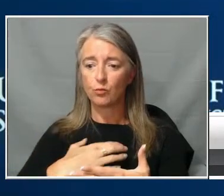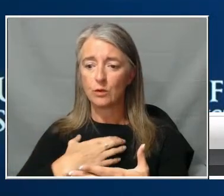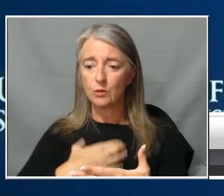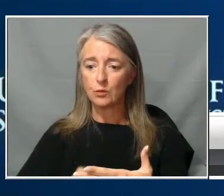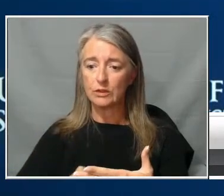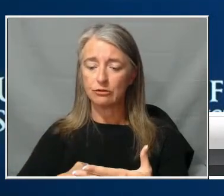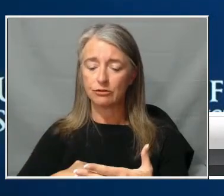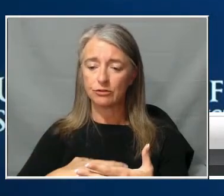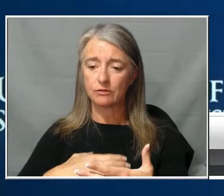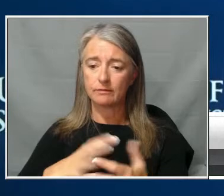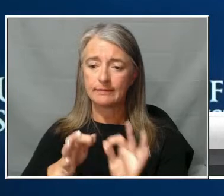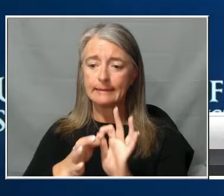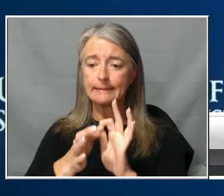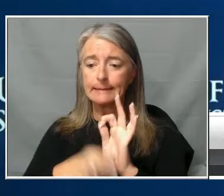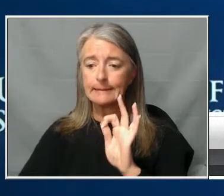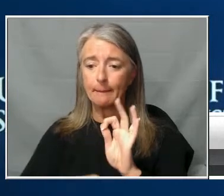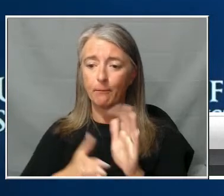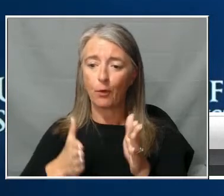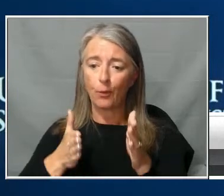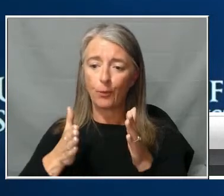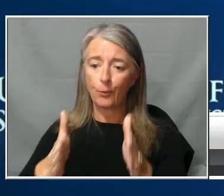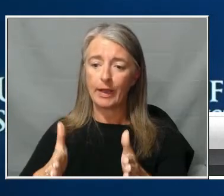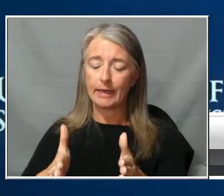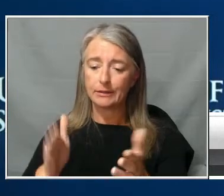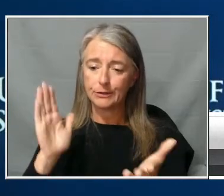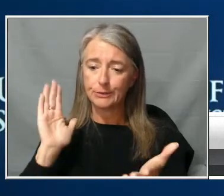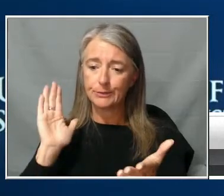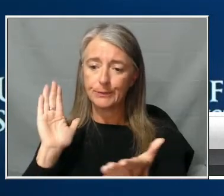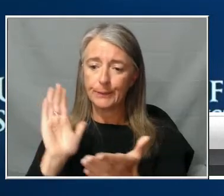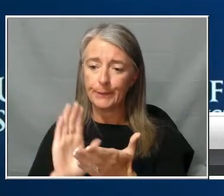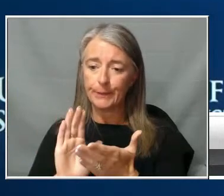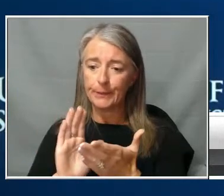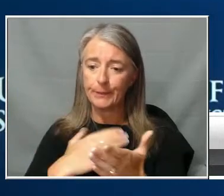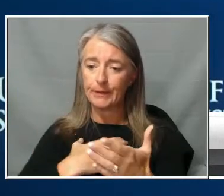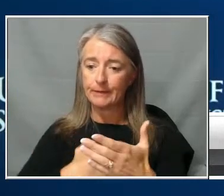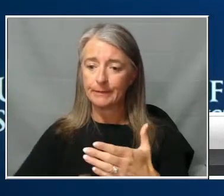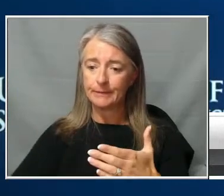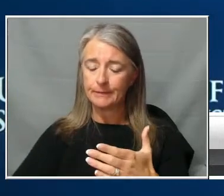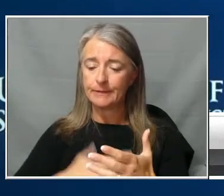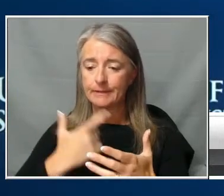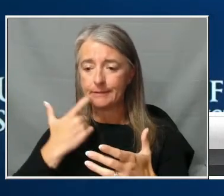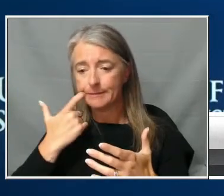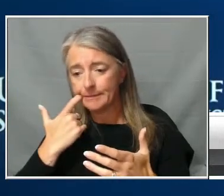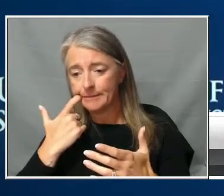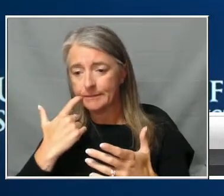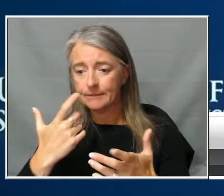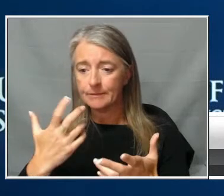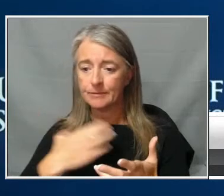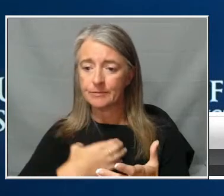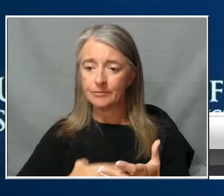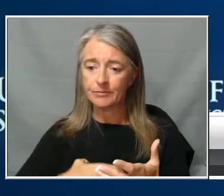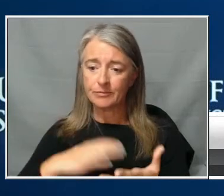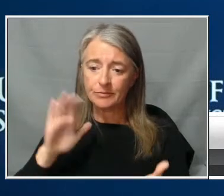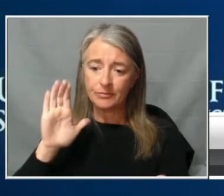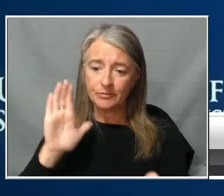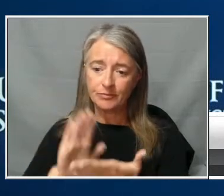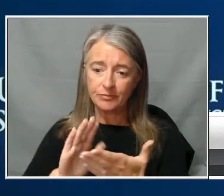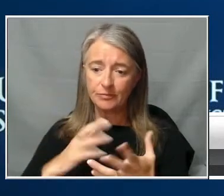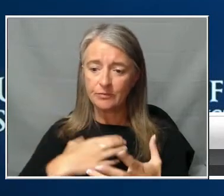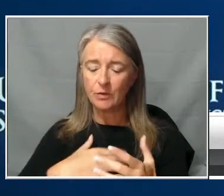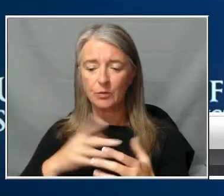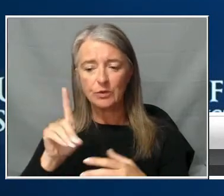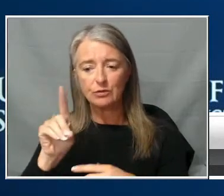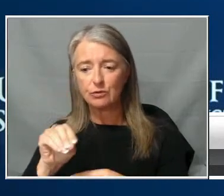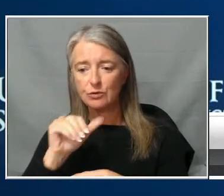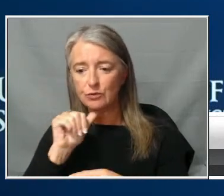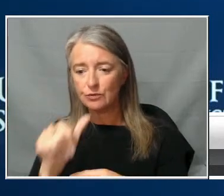simple way to relieve people of their cravings and their addiction, and I don't think we do. But there's a